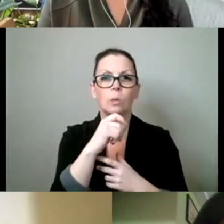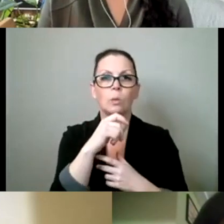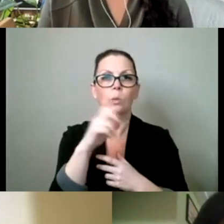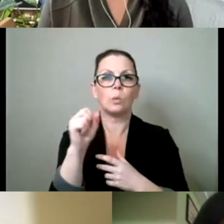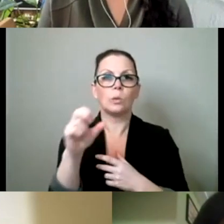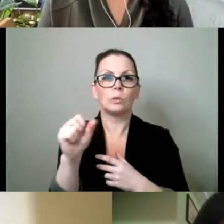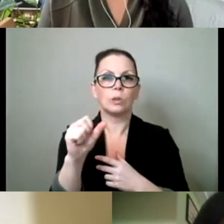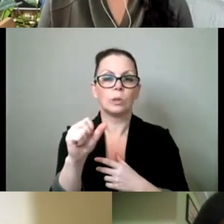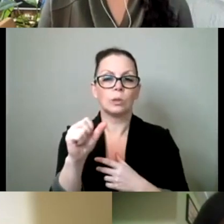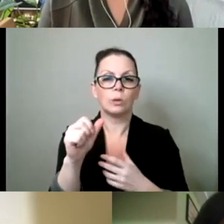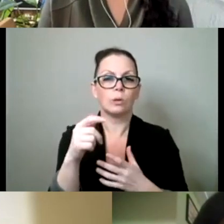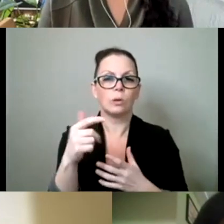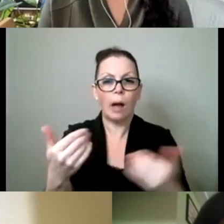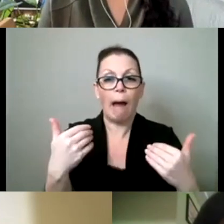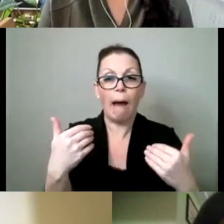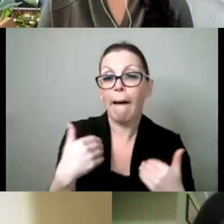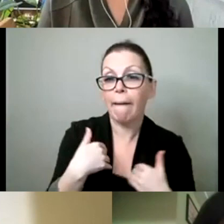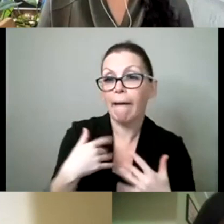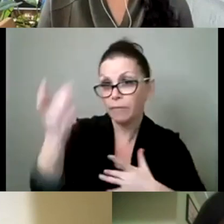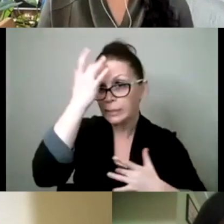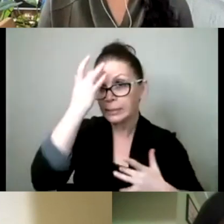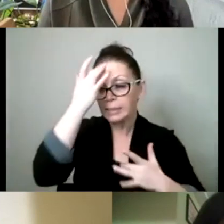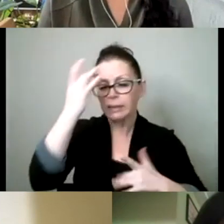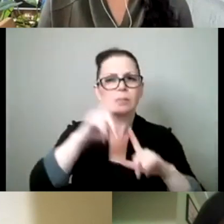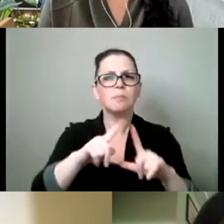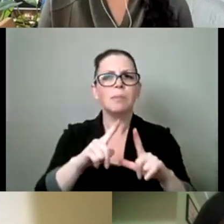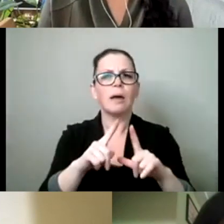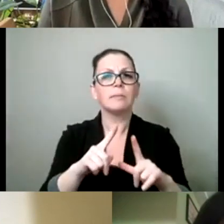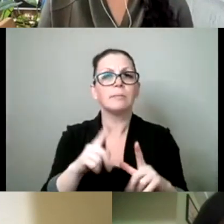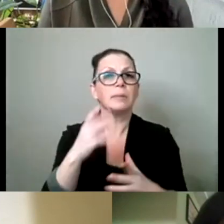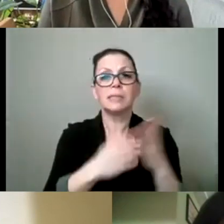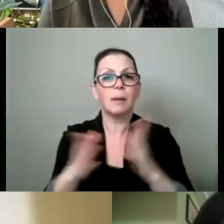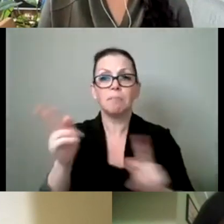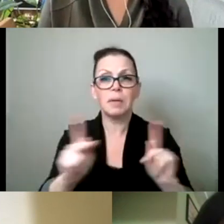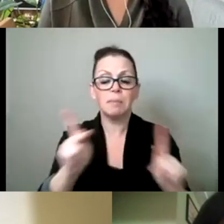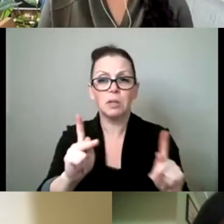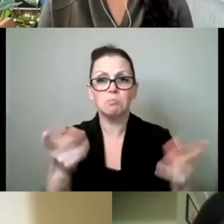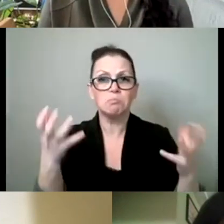you know, diseases. So it makes it hard for me to think that